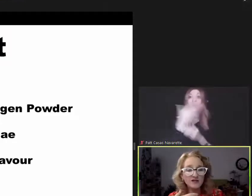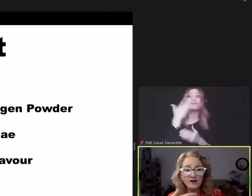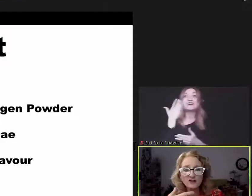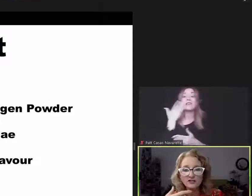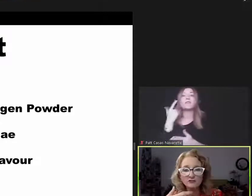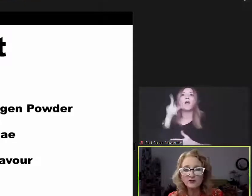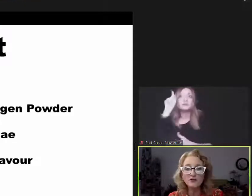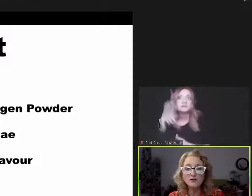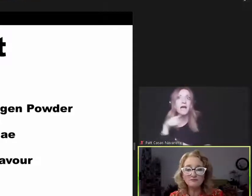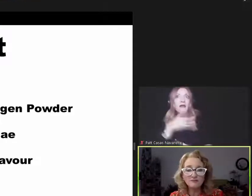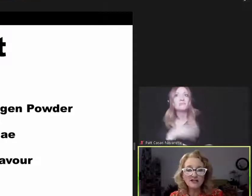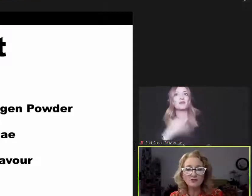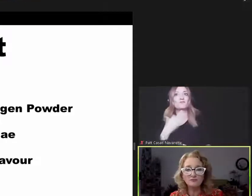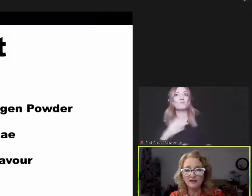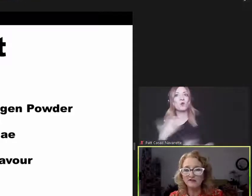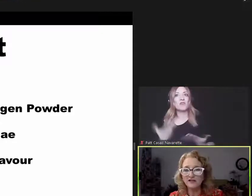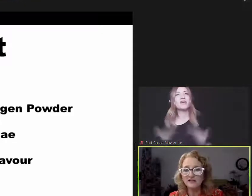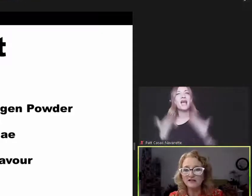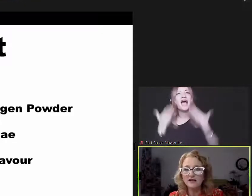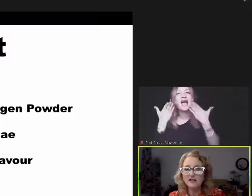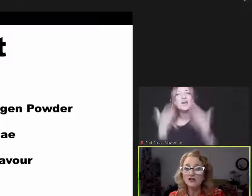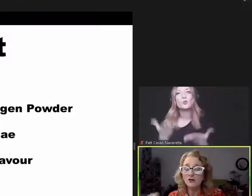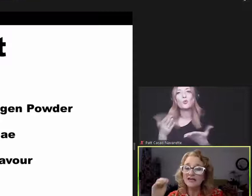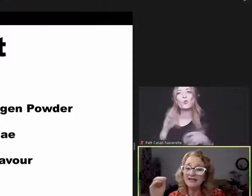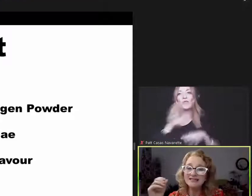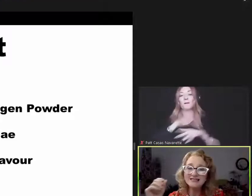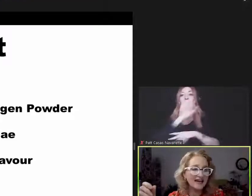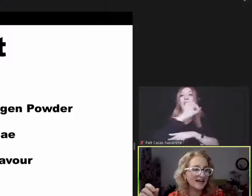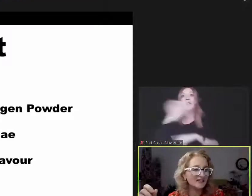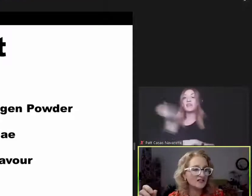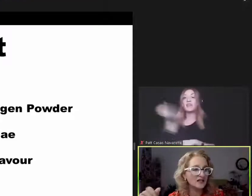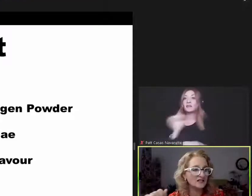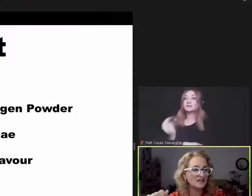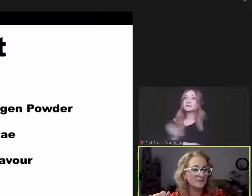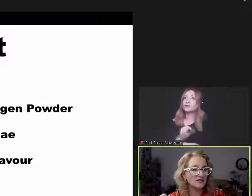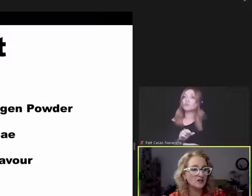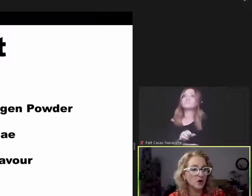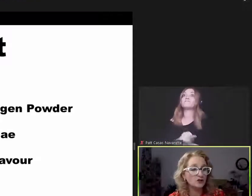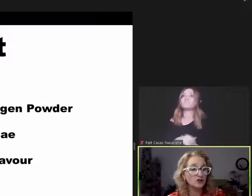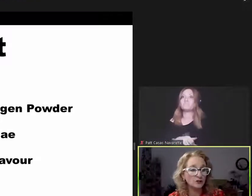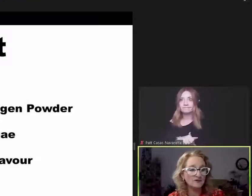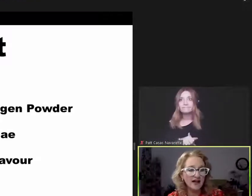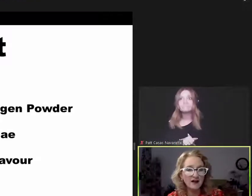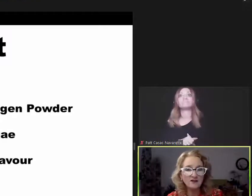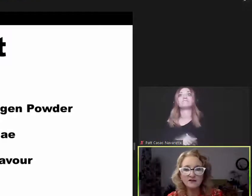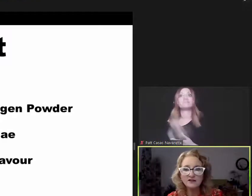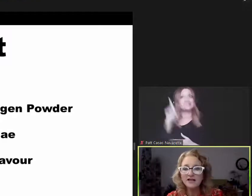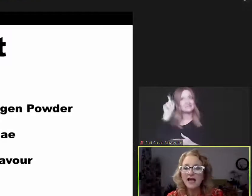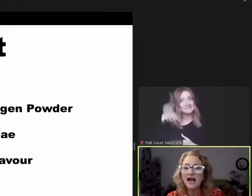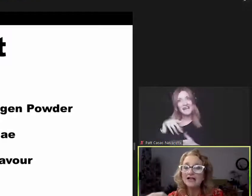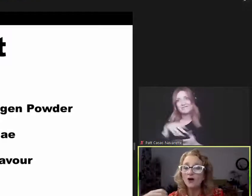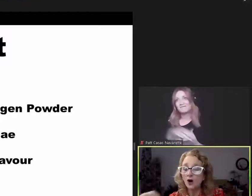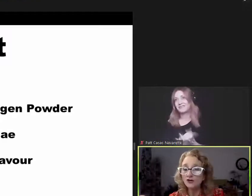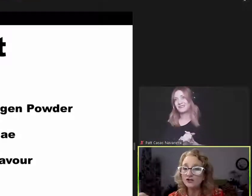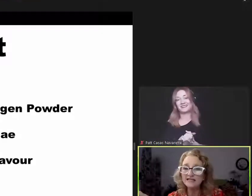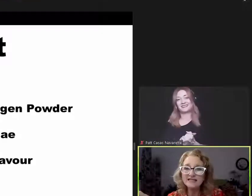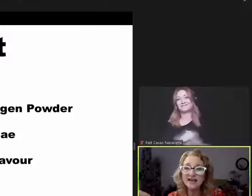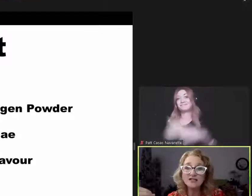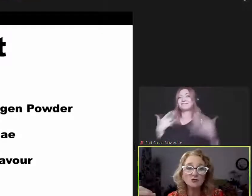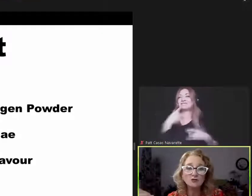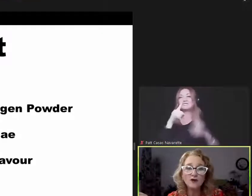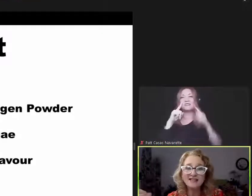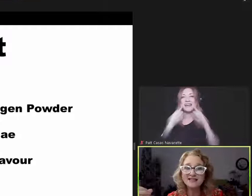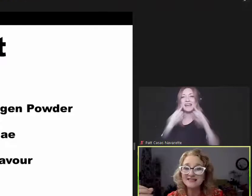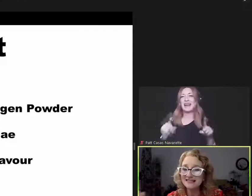so there are some real major benefits. So it contains something called Dermaval. It also